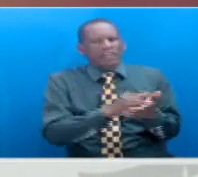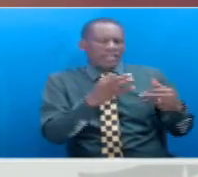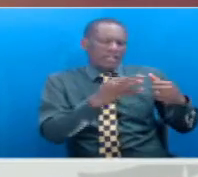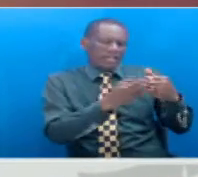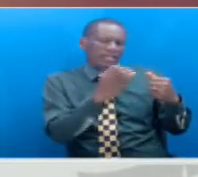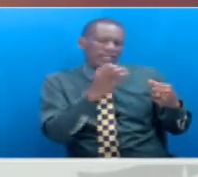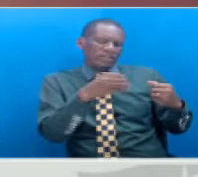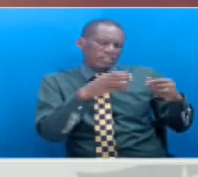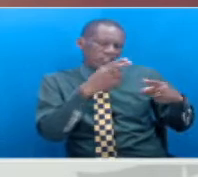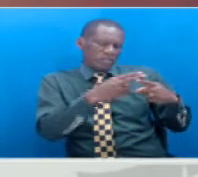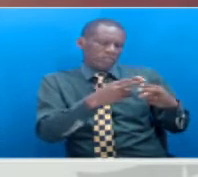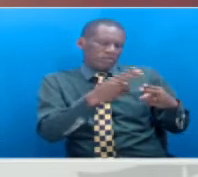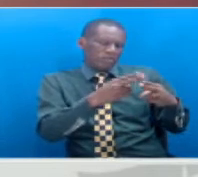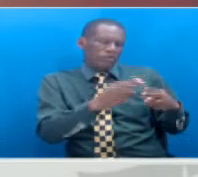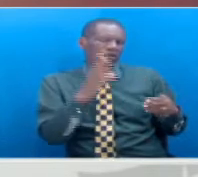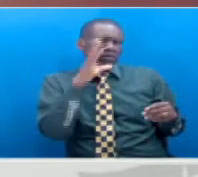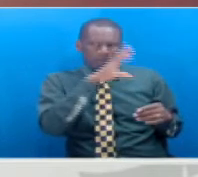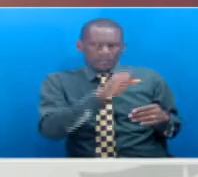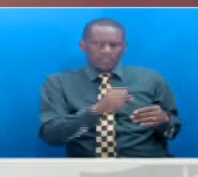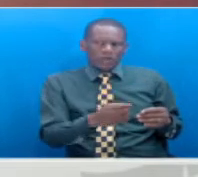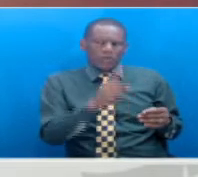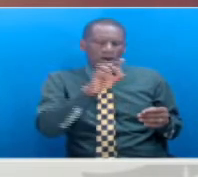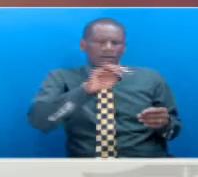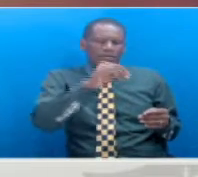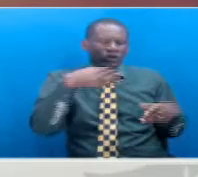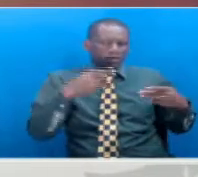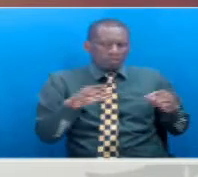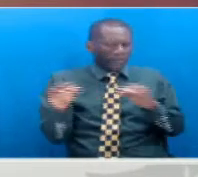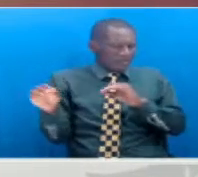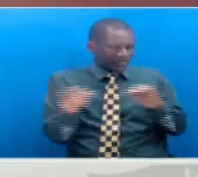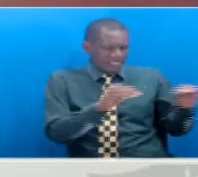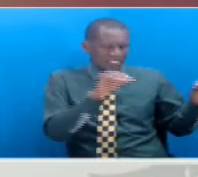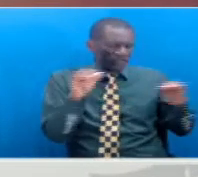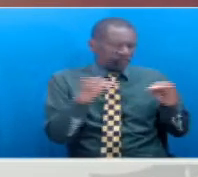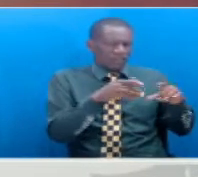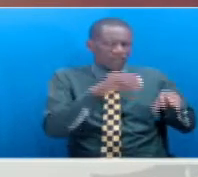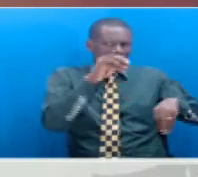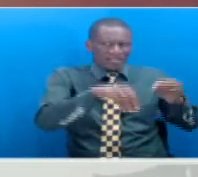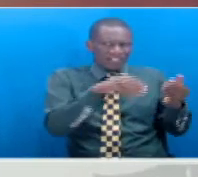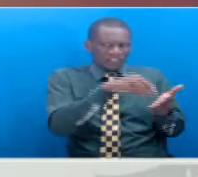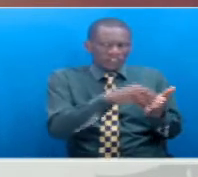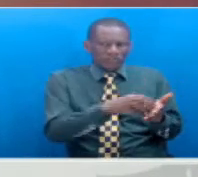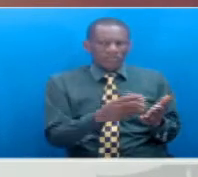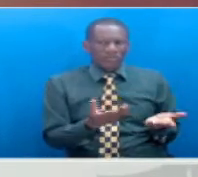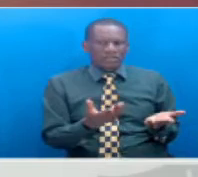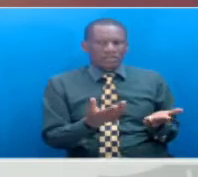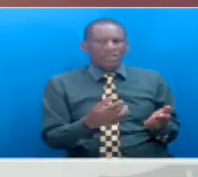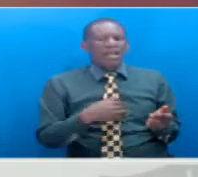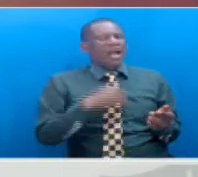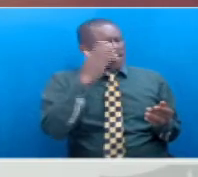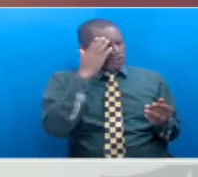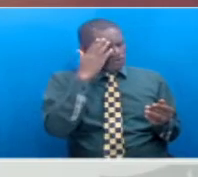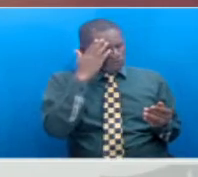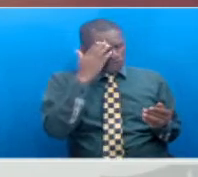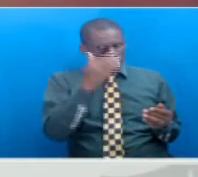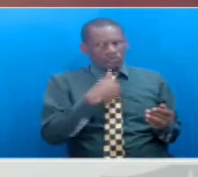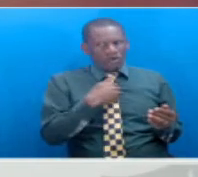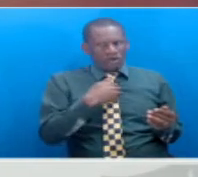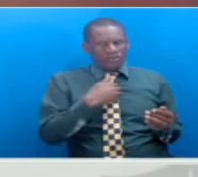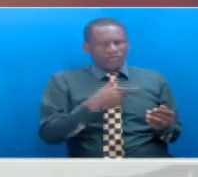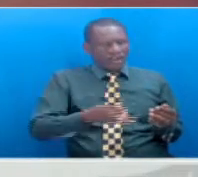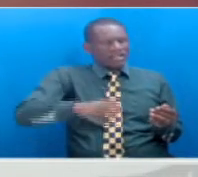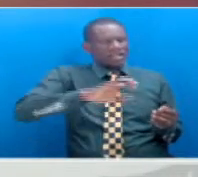names were missing, or 1 million people had been transferred from their polling station. I know you've added polling stations this